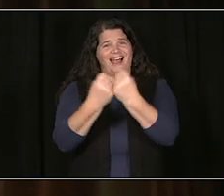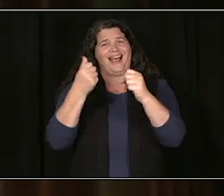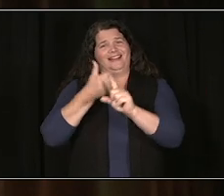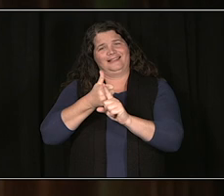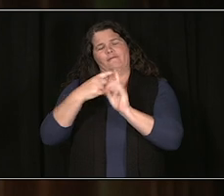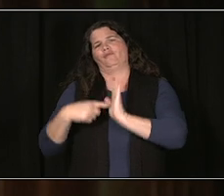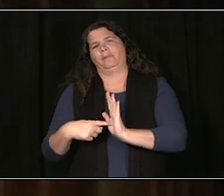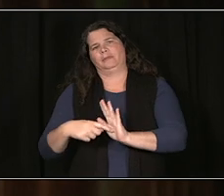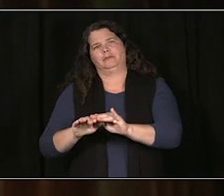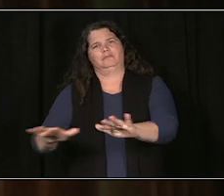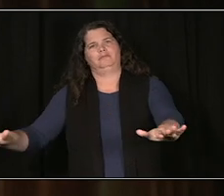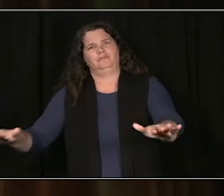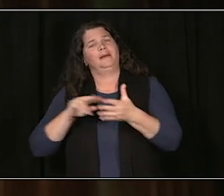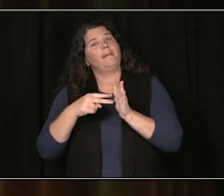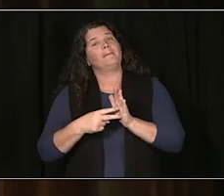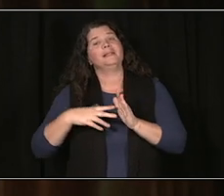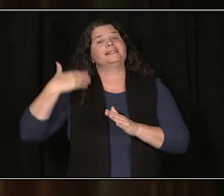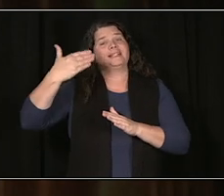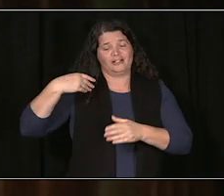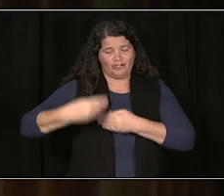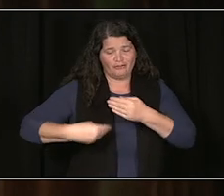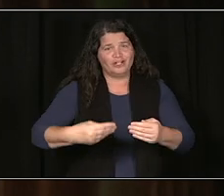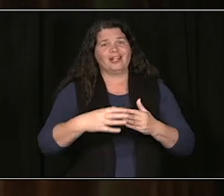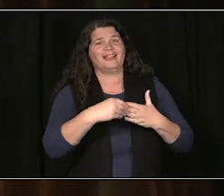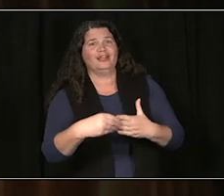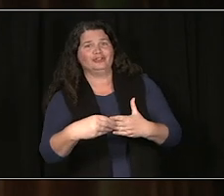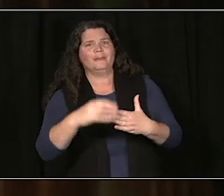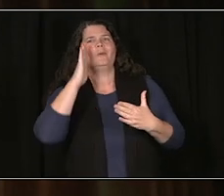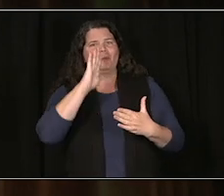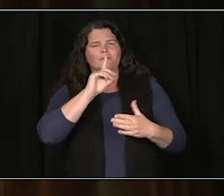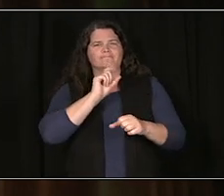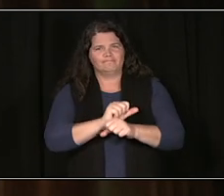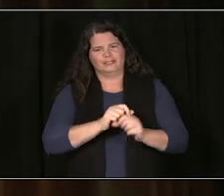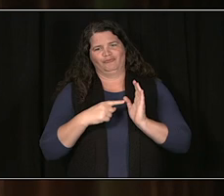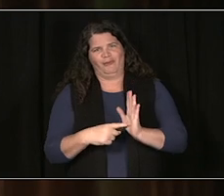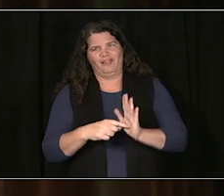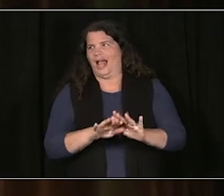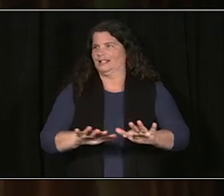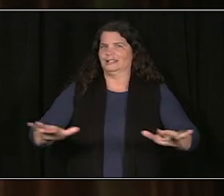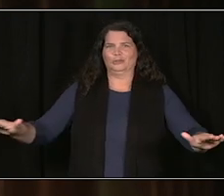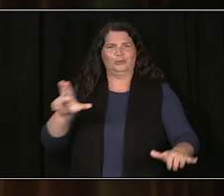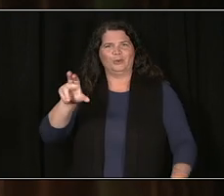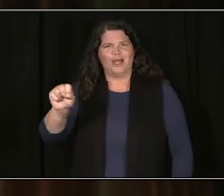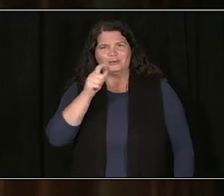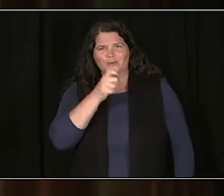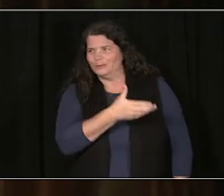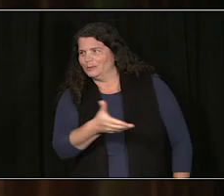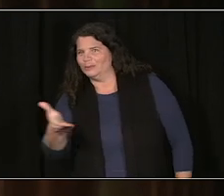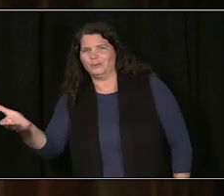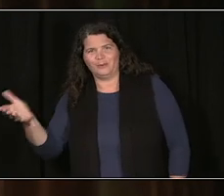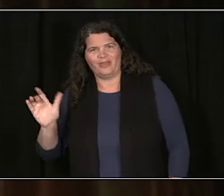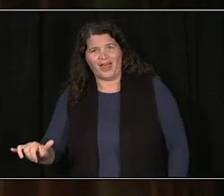next generation are reflective of who we are as a country, but also making sure that the stories, the